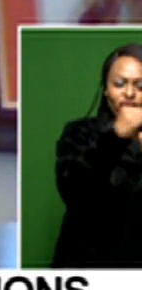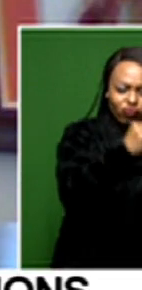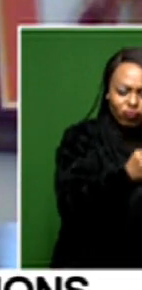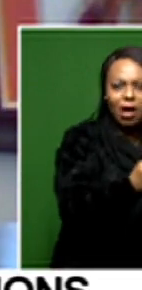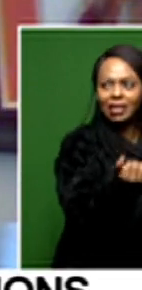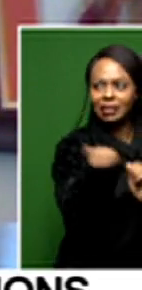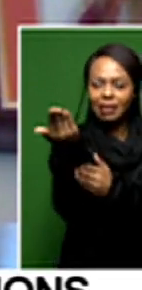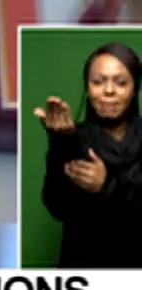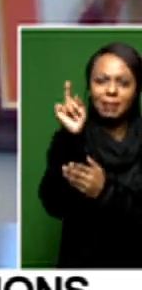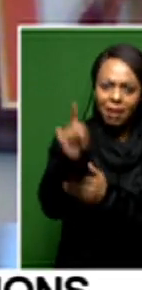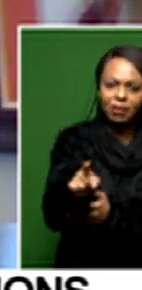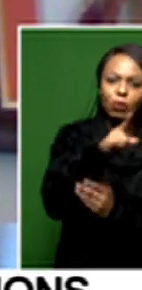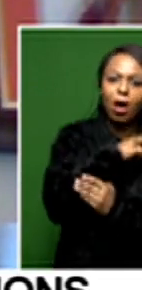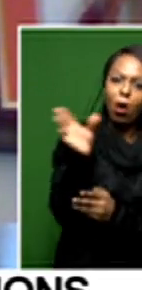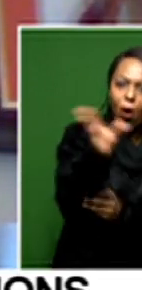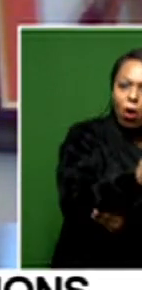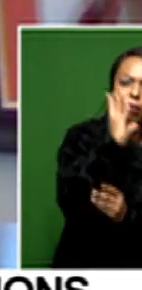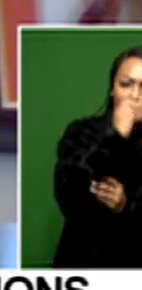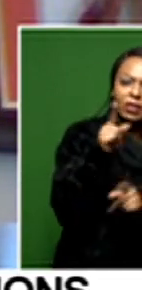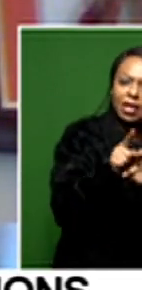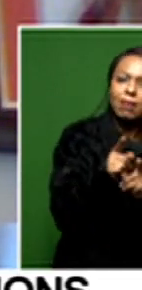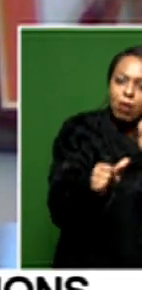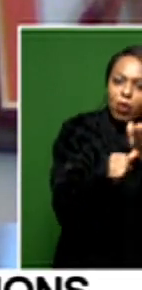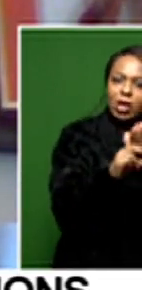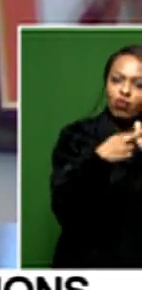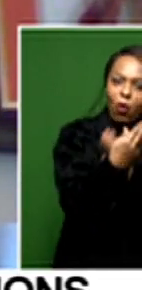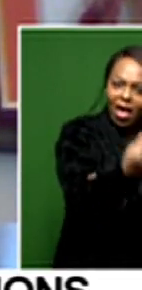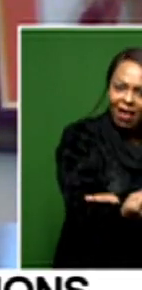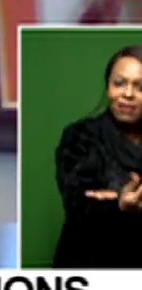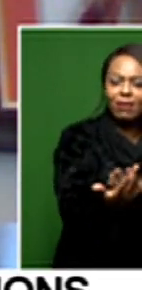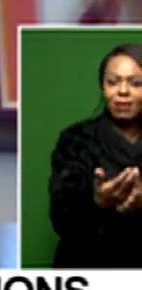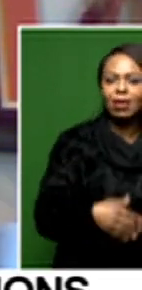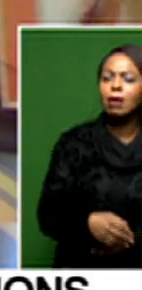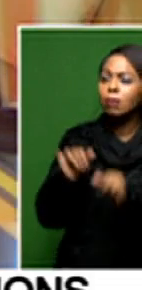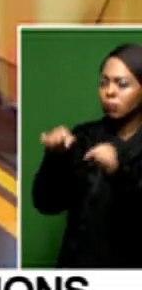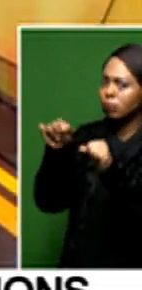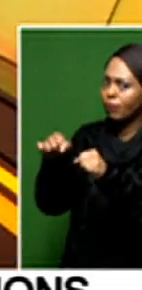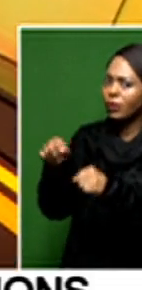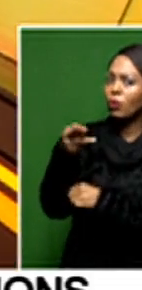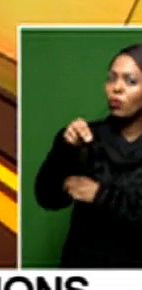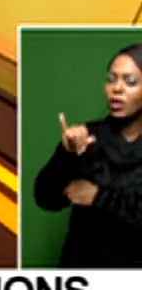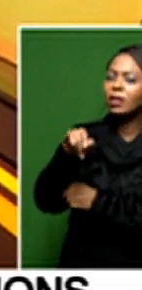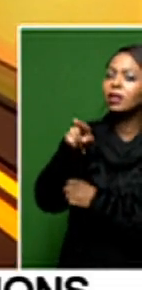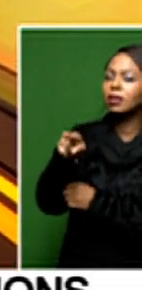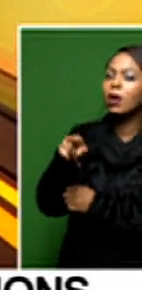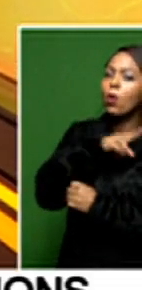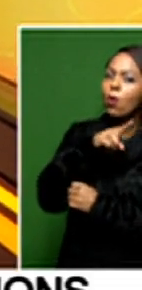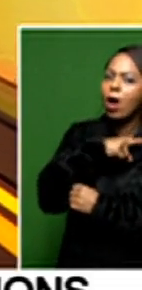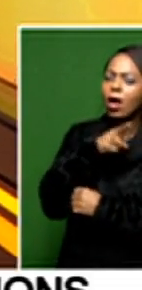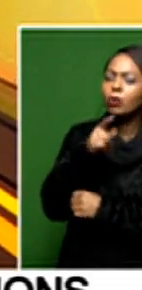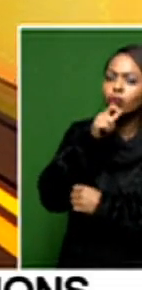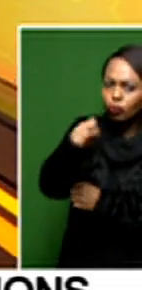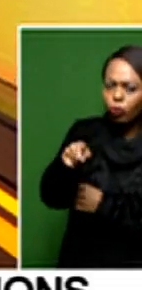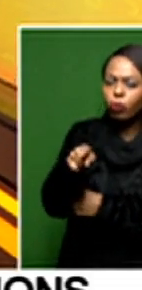shows beautiful, because they all play an important part. They certainly do, Winnie. And it's quite heartwarming to see, you know,